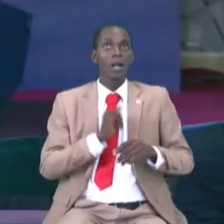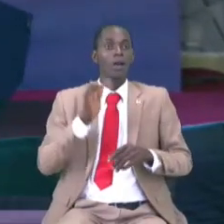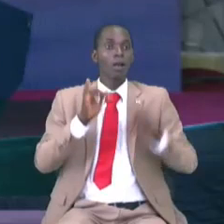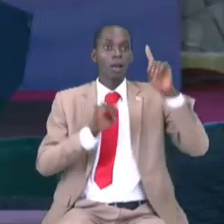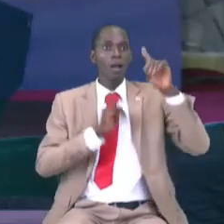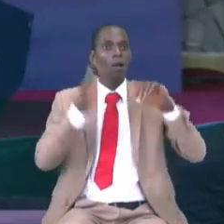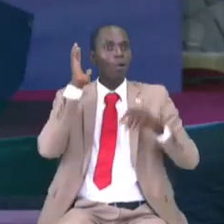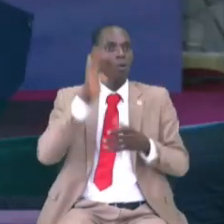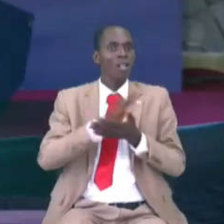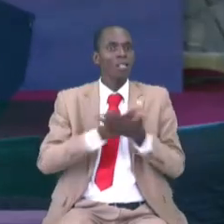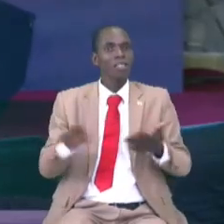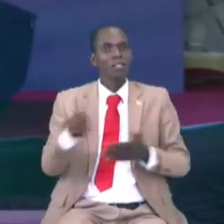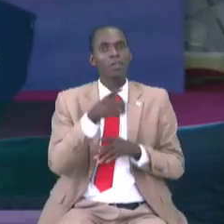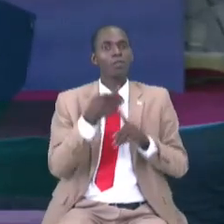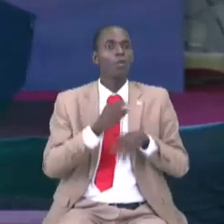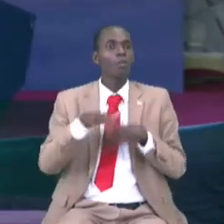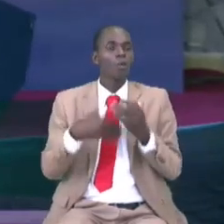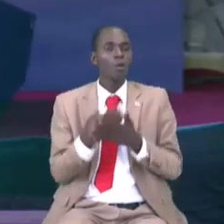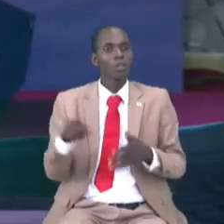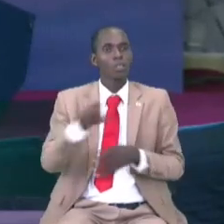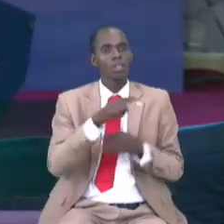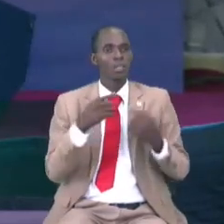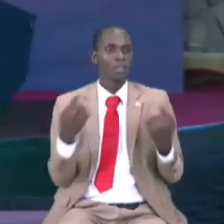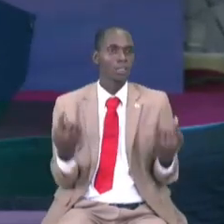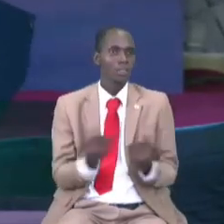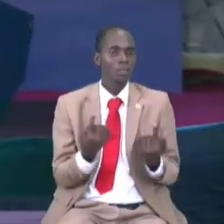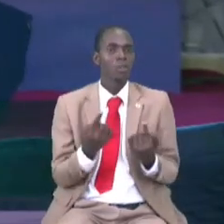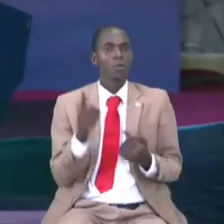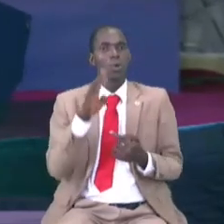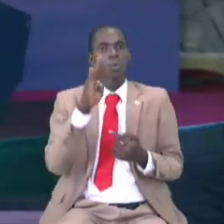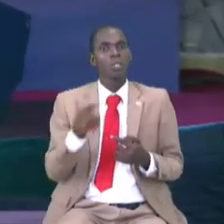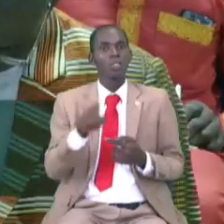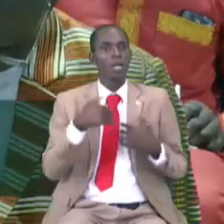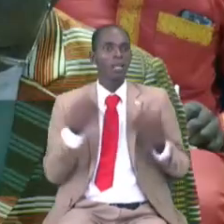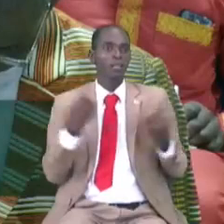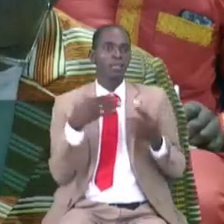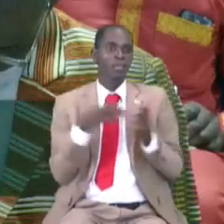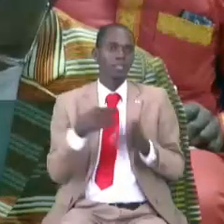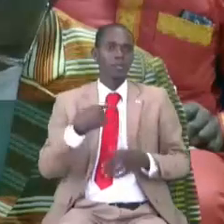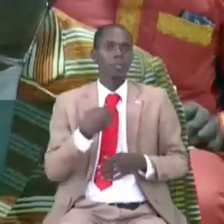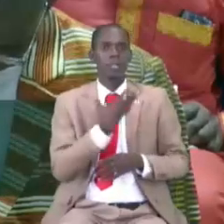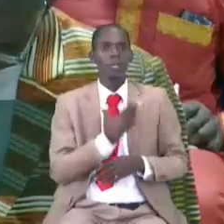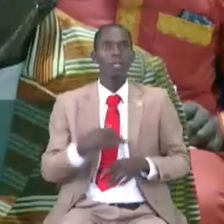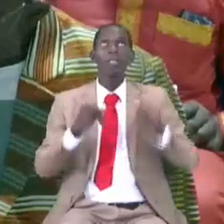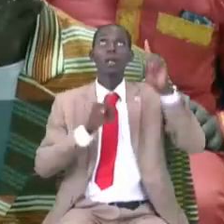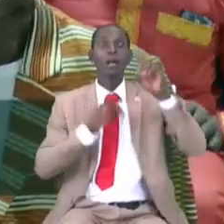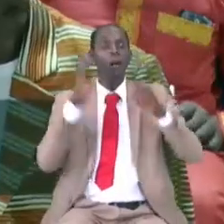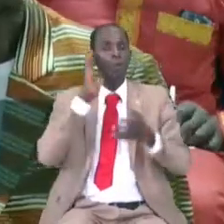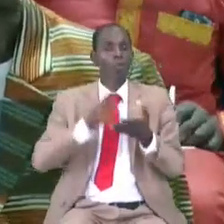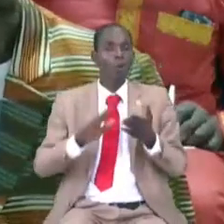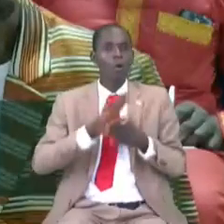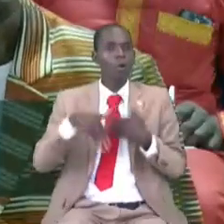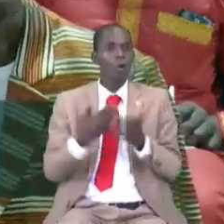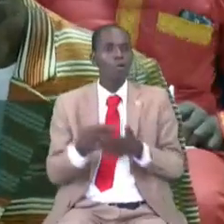will pardon all their iniquities whereby they have sinned and whereby